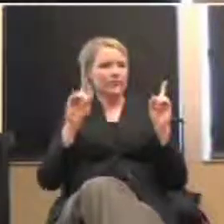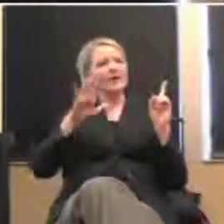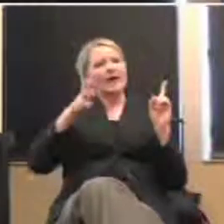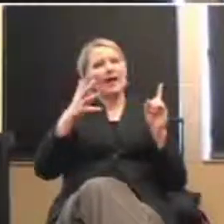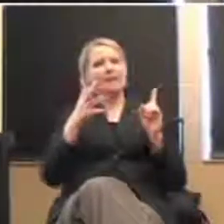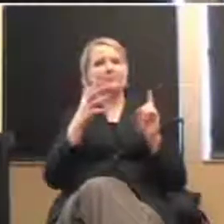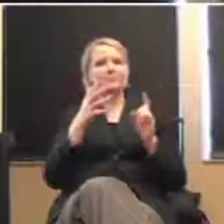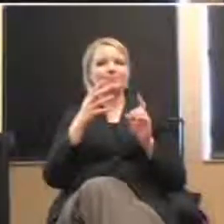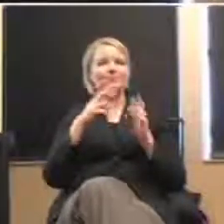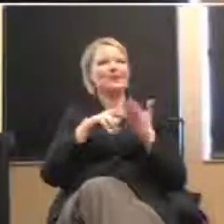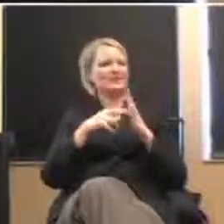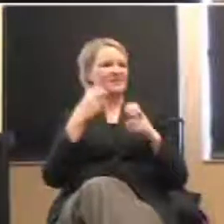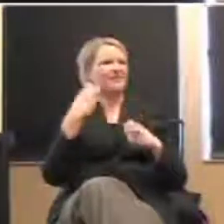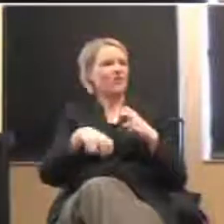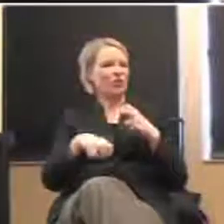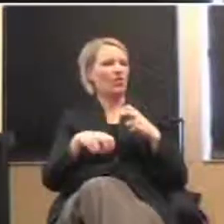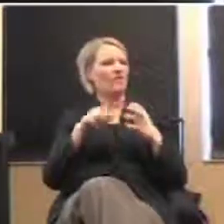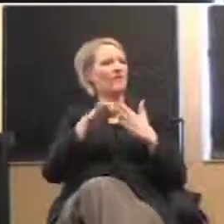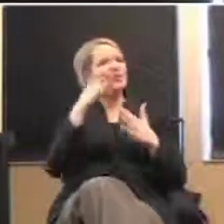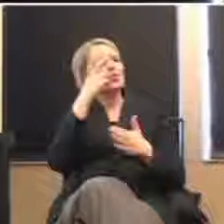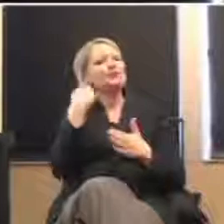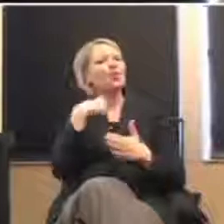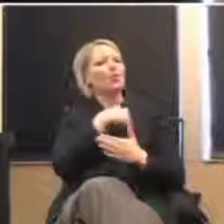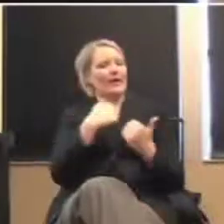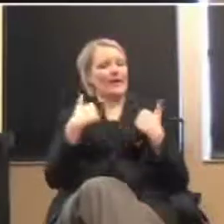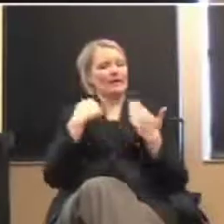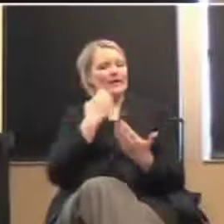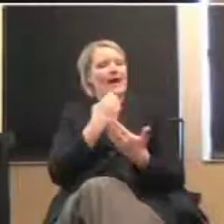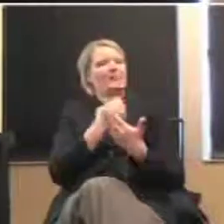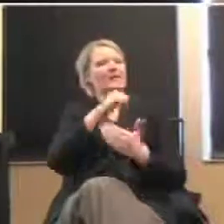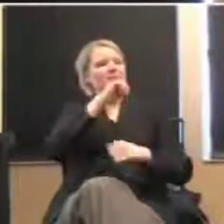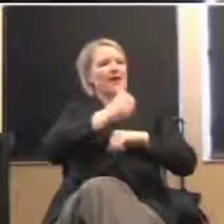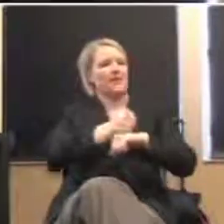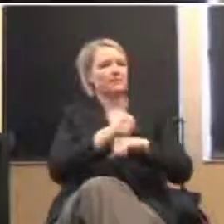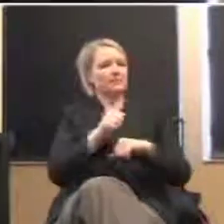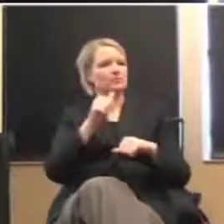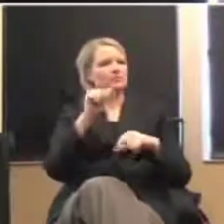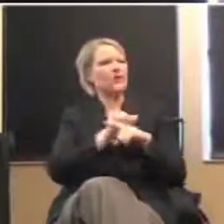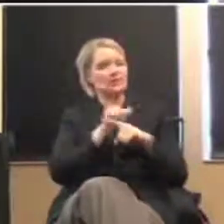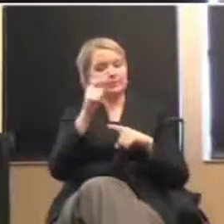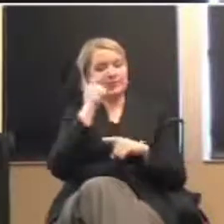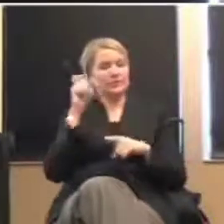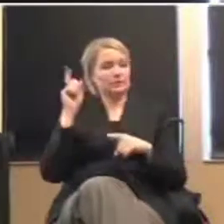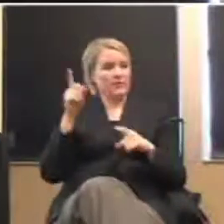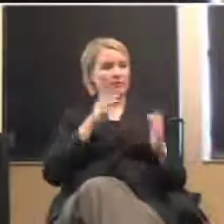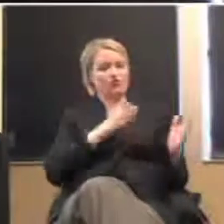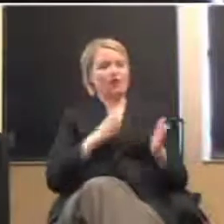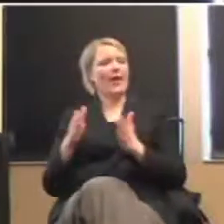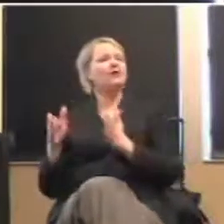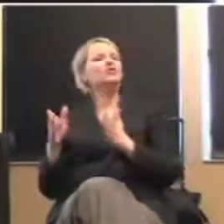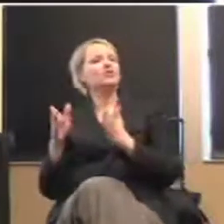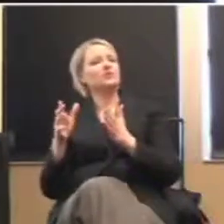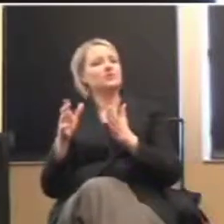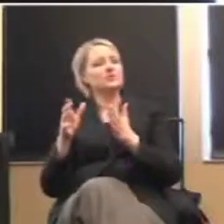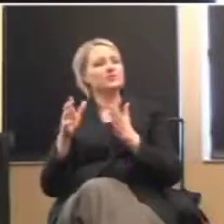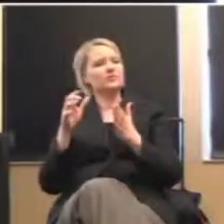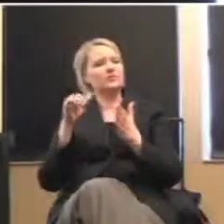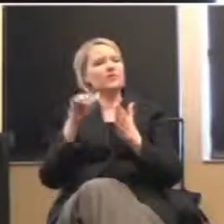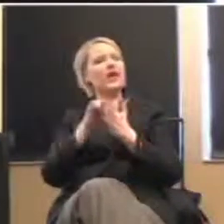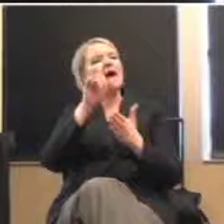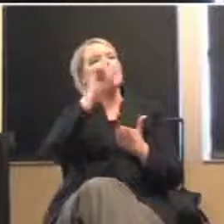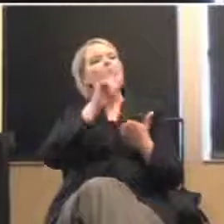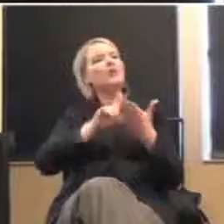it hard. And that's why we have evidence-based practices, because these are strategies that are